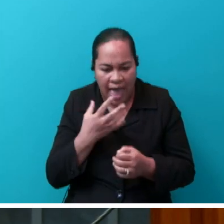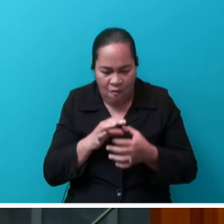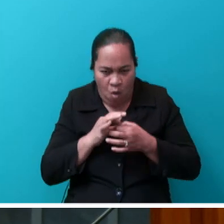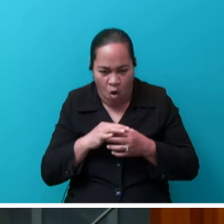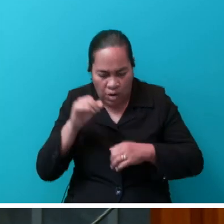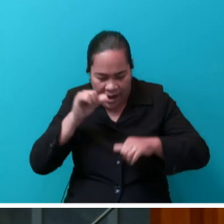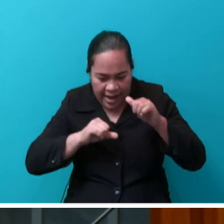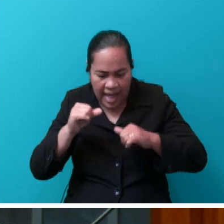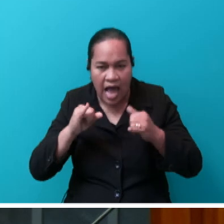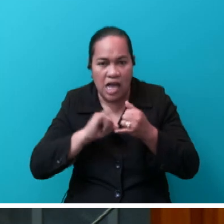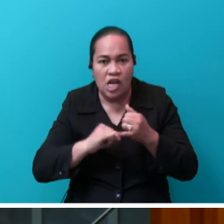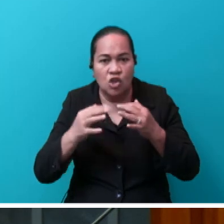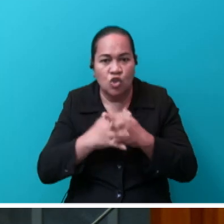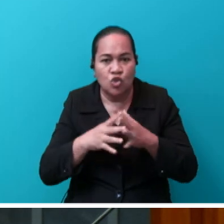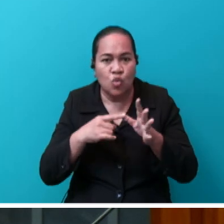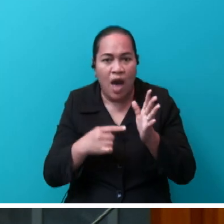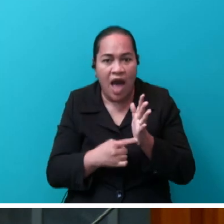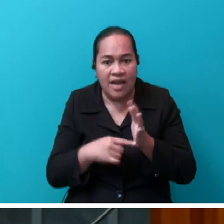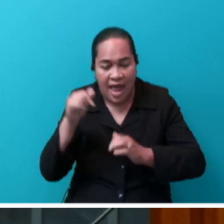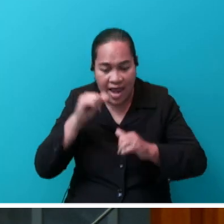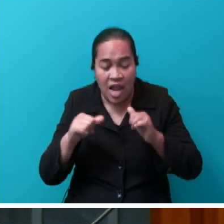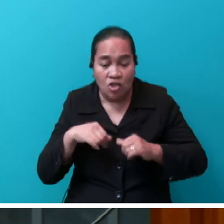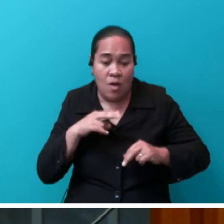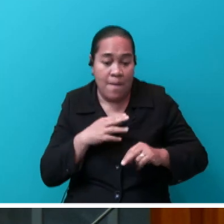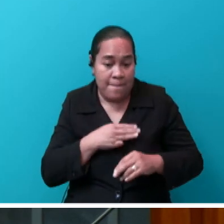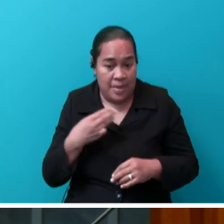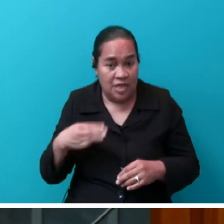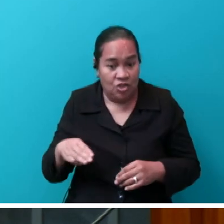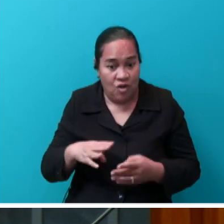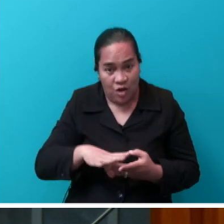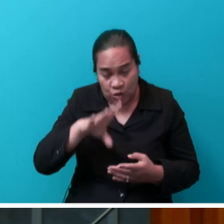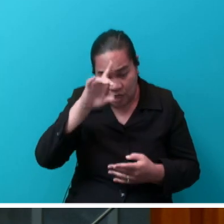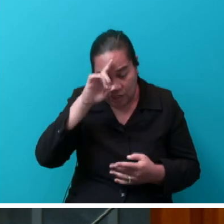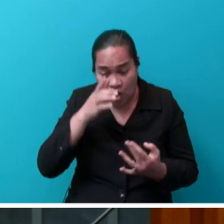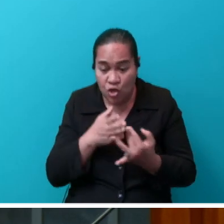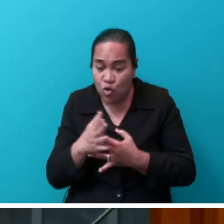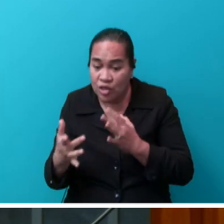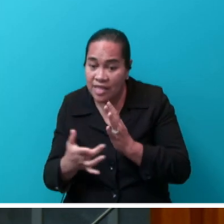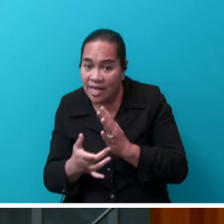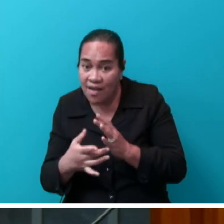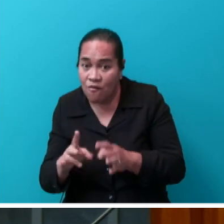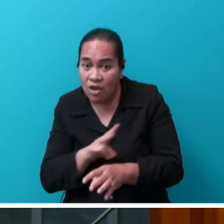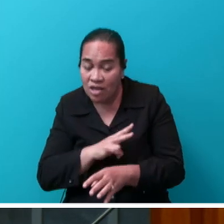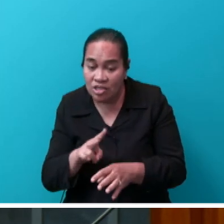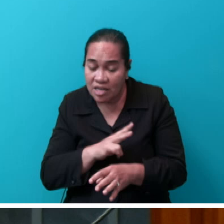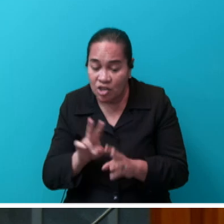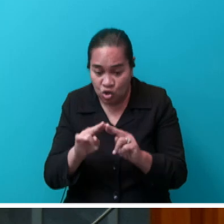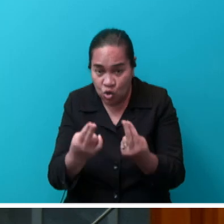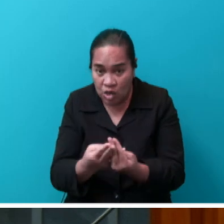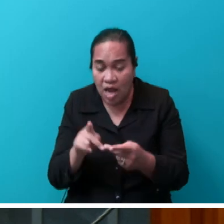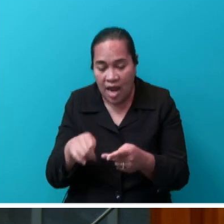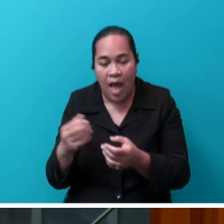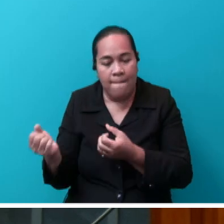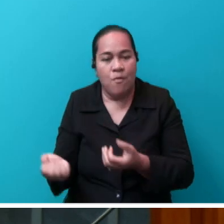its TVET system. And on this note, the Ministry of Education, through the Technical Vocational Education Training Unit, submitted a